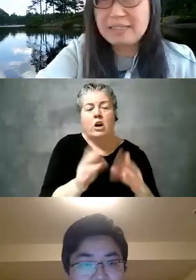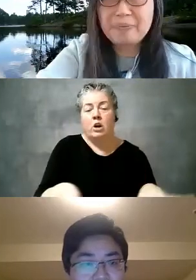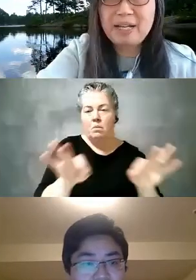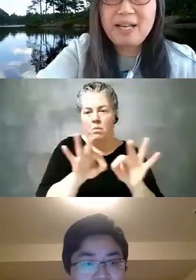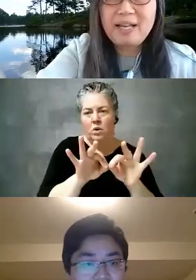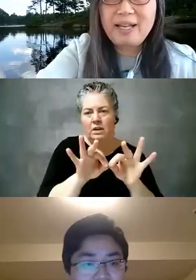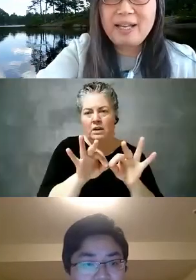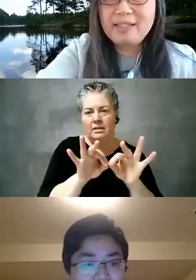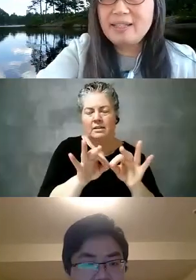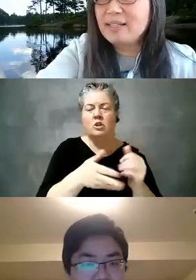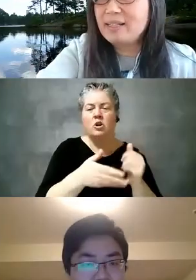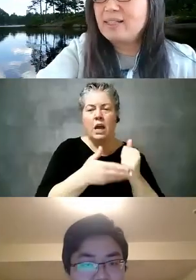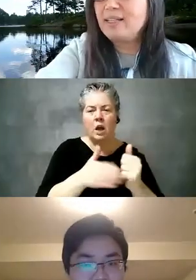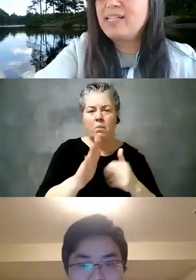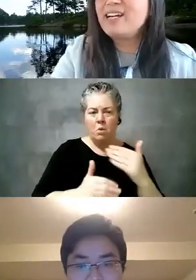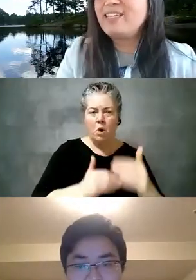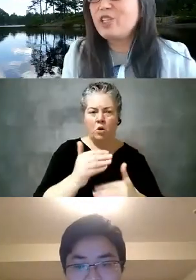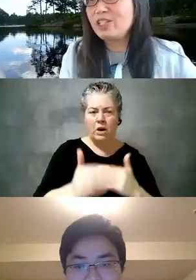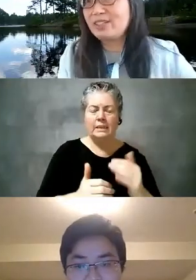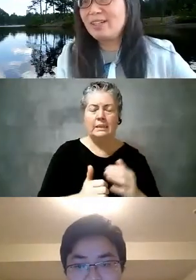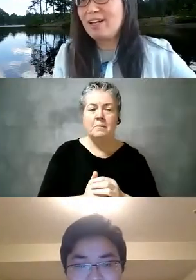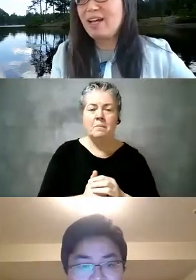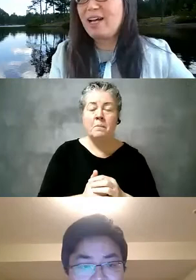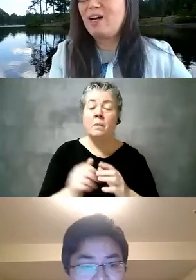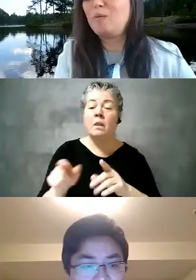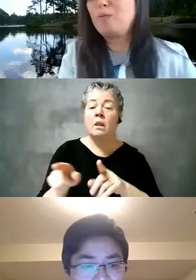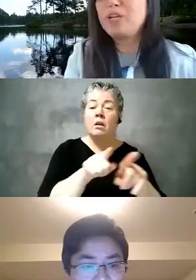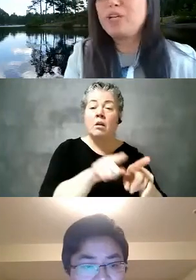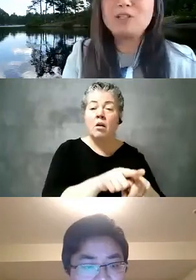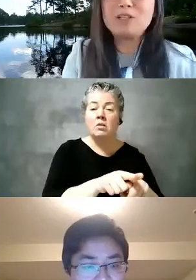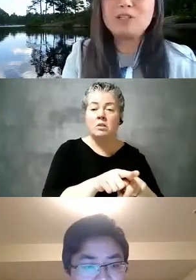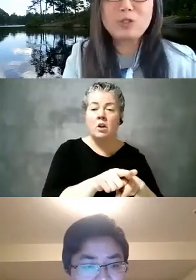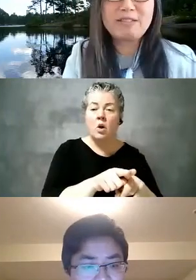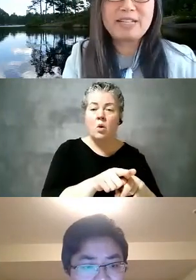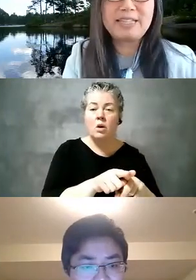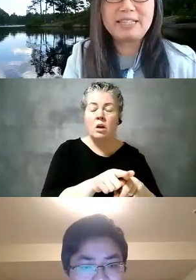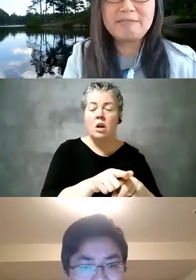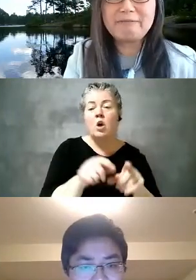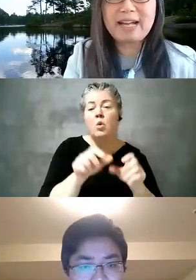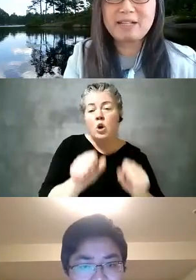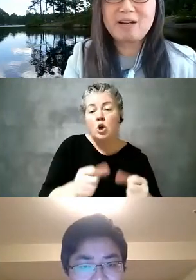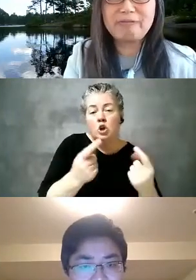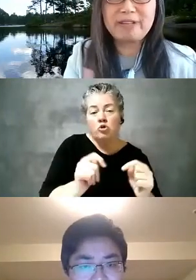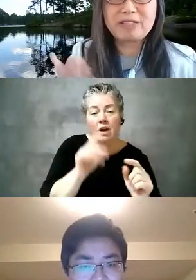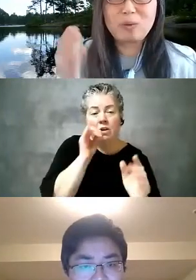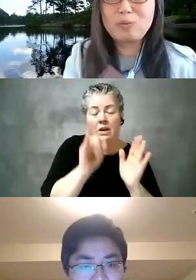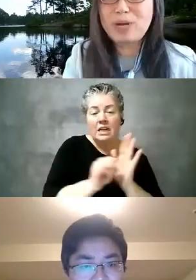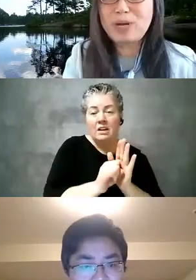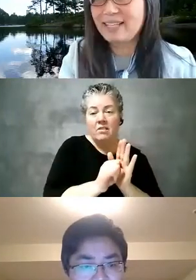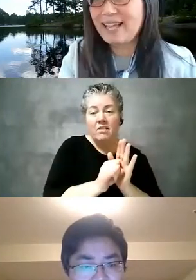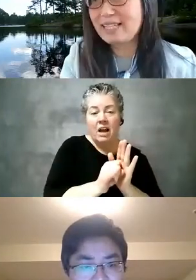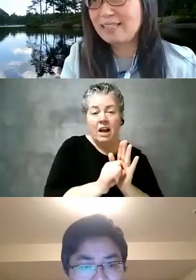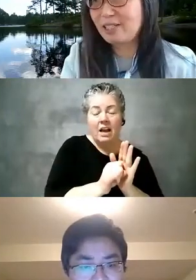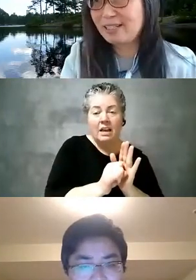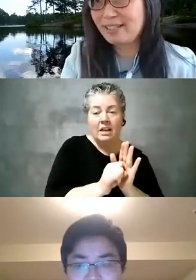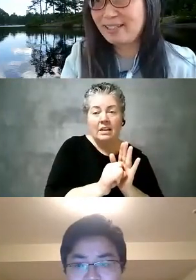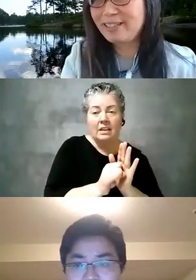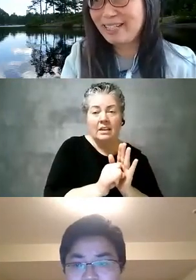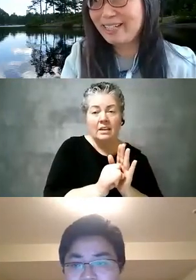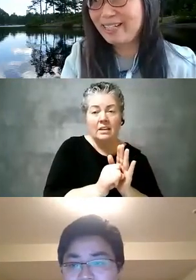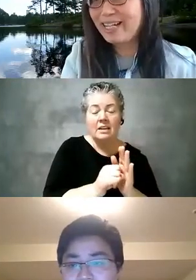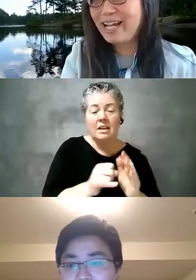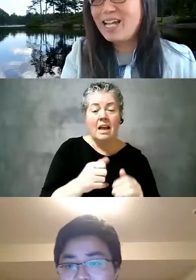progress. And in addition, we could try to identify the causal effects through weighting, as I